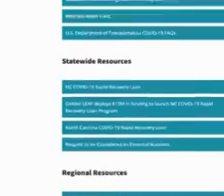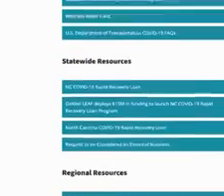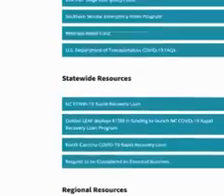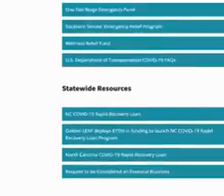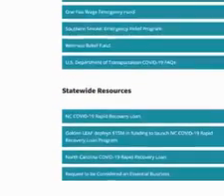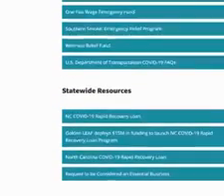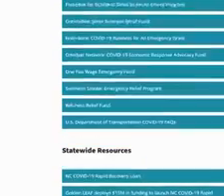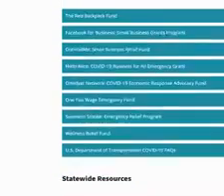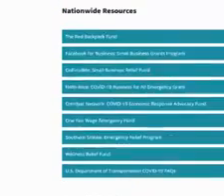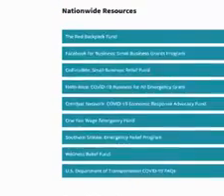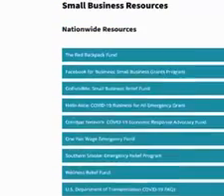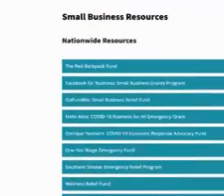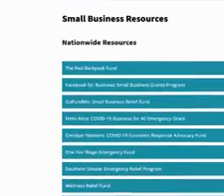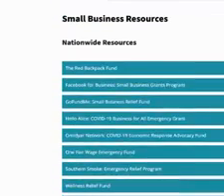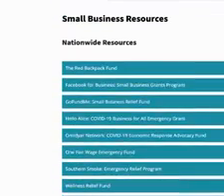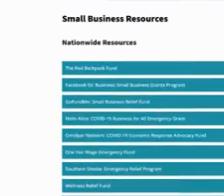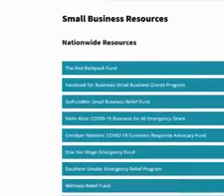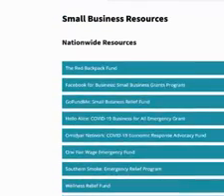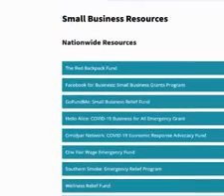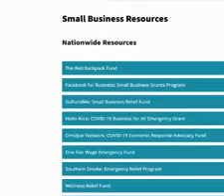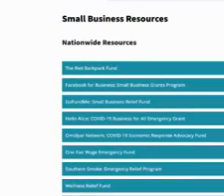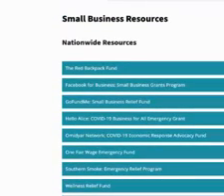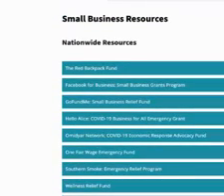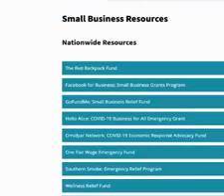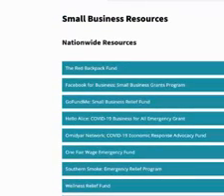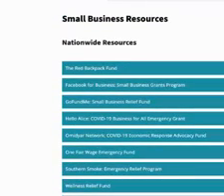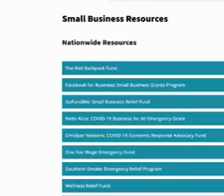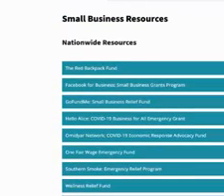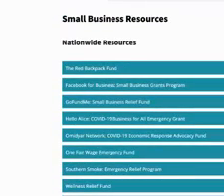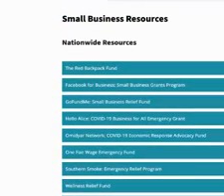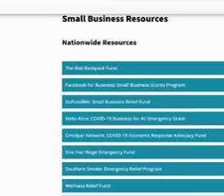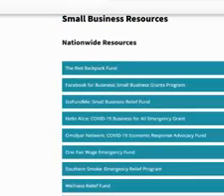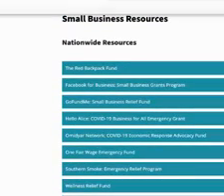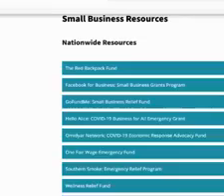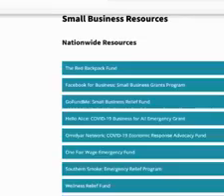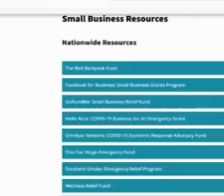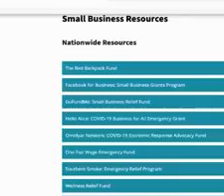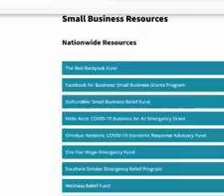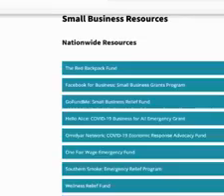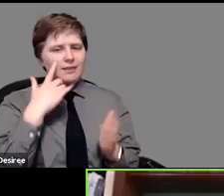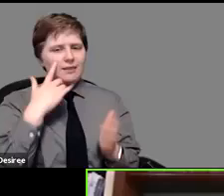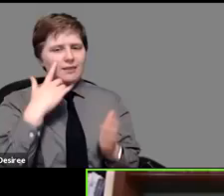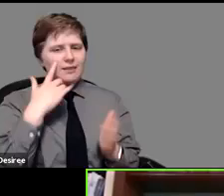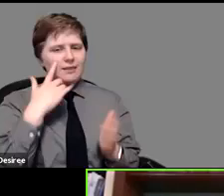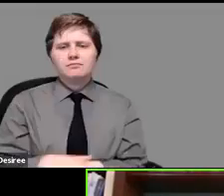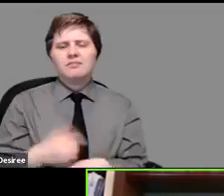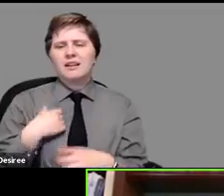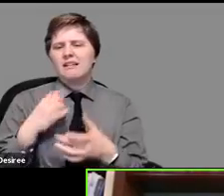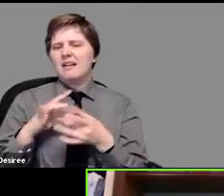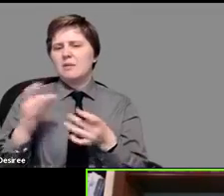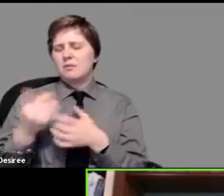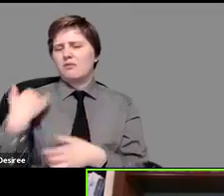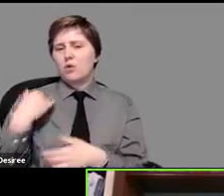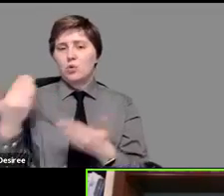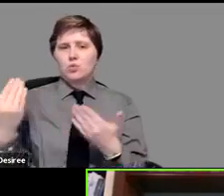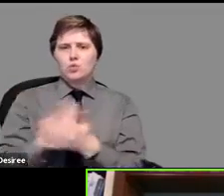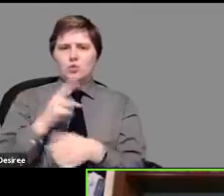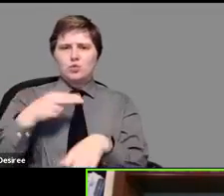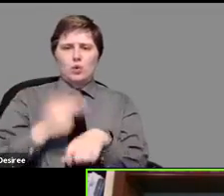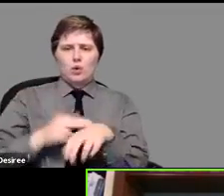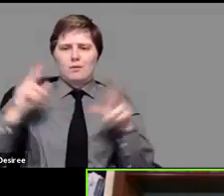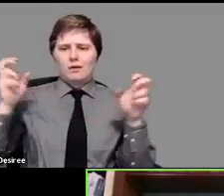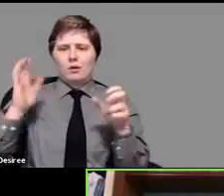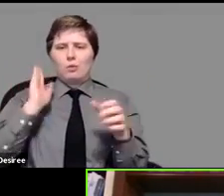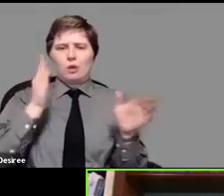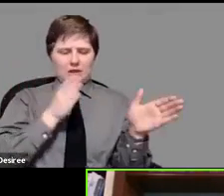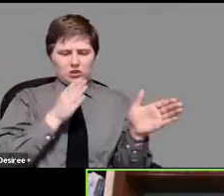think, will be a good resource, is a good resource for everyone. I mentioned it before, Will, the new normal. There's definitely going to be a paradigm